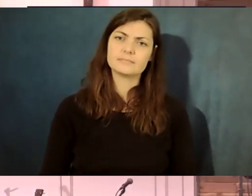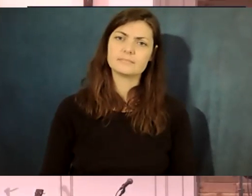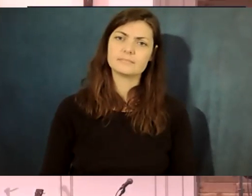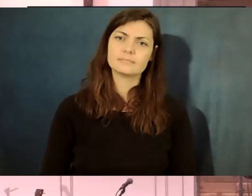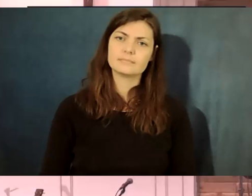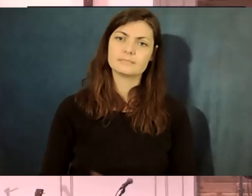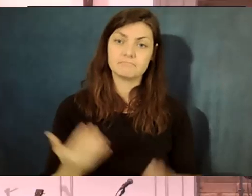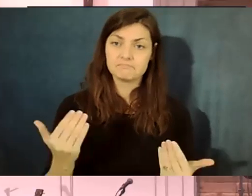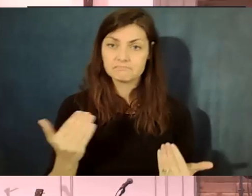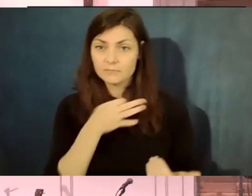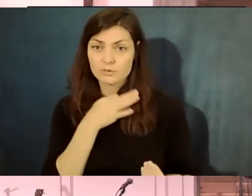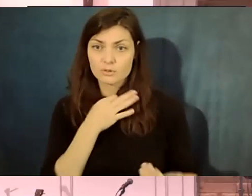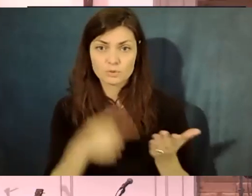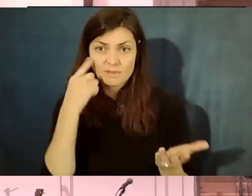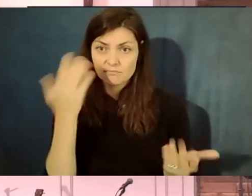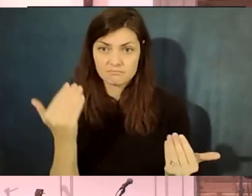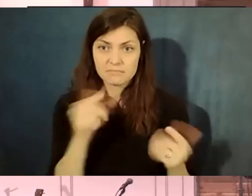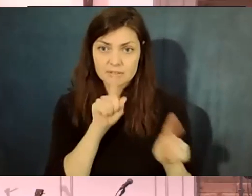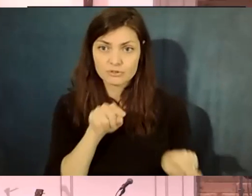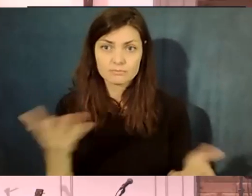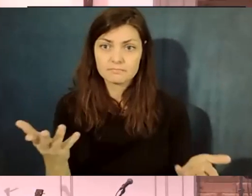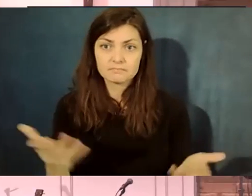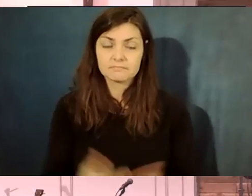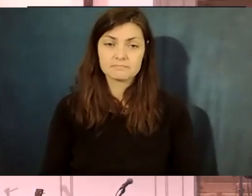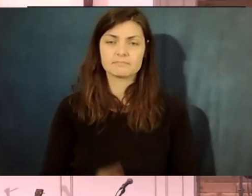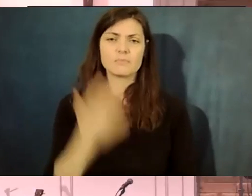It's not rhetorical. I'm curious what you think.